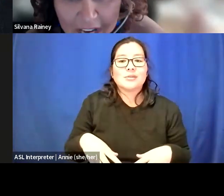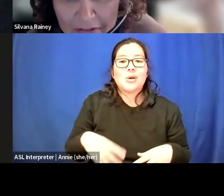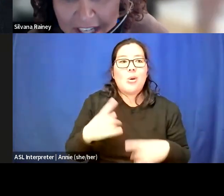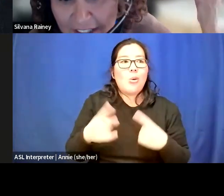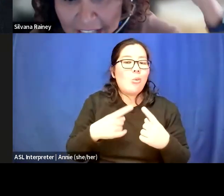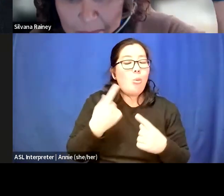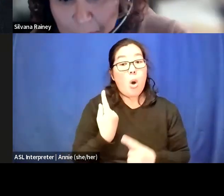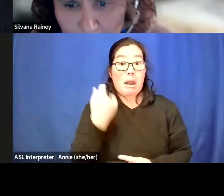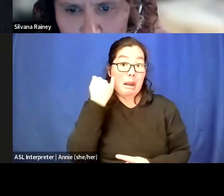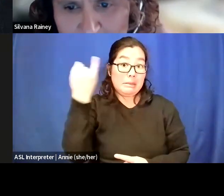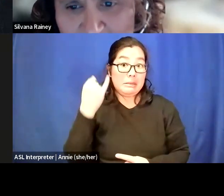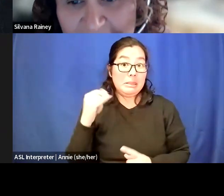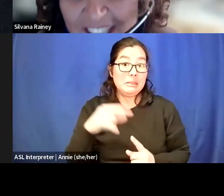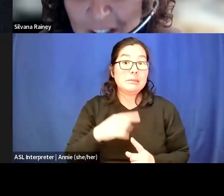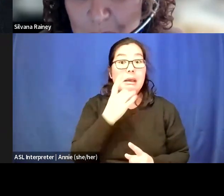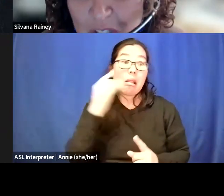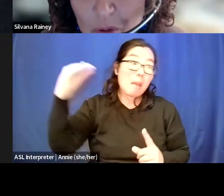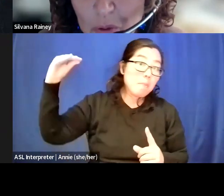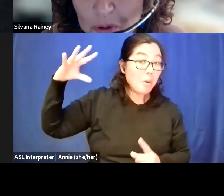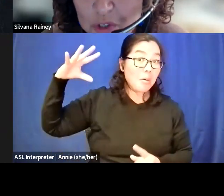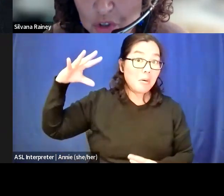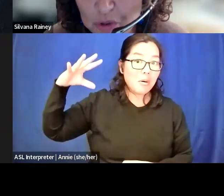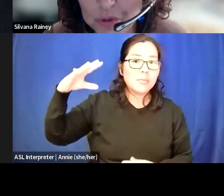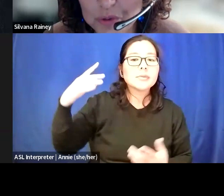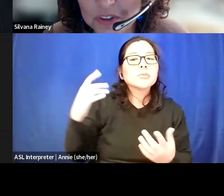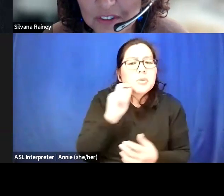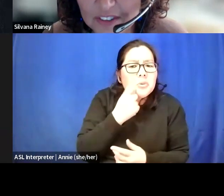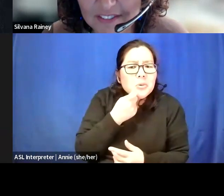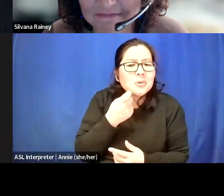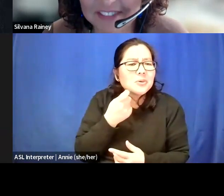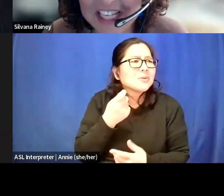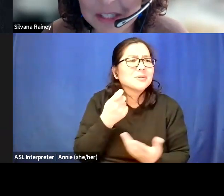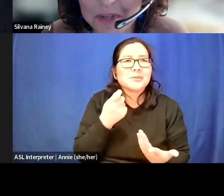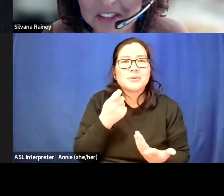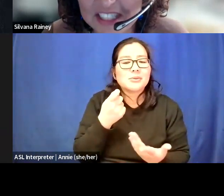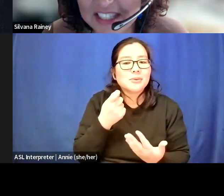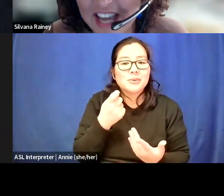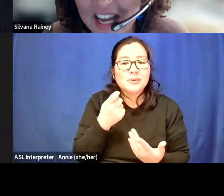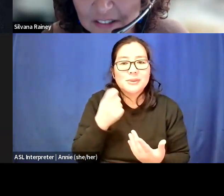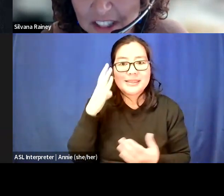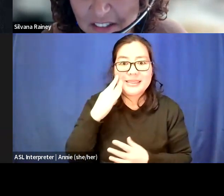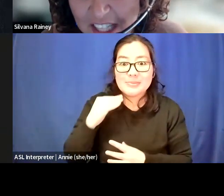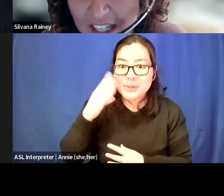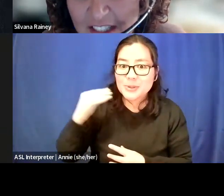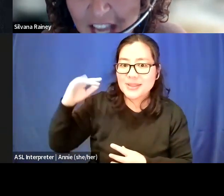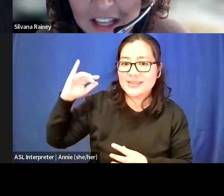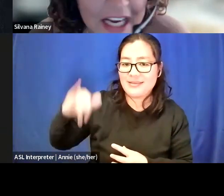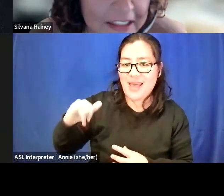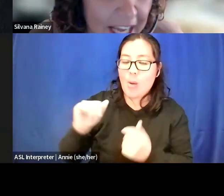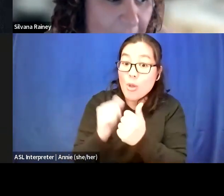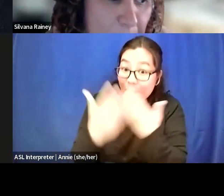used to have like a light bulb, and it would be cool to experience that with our